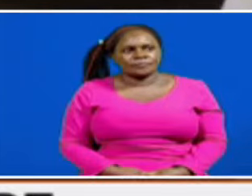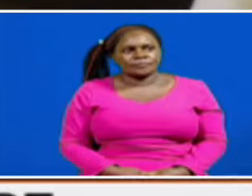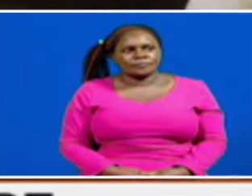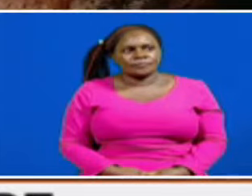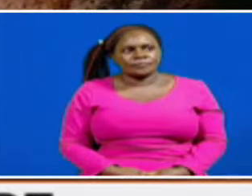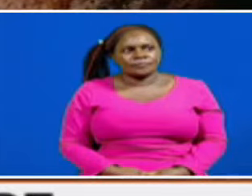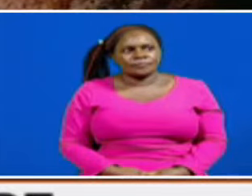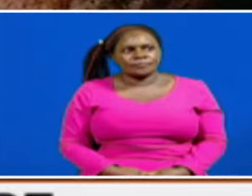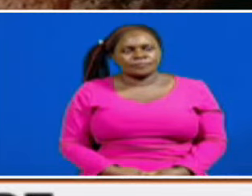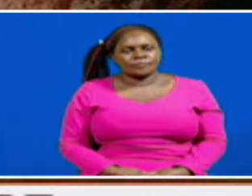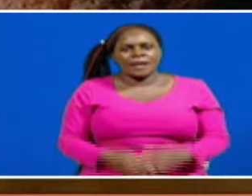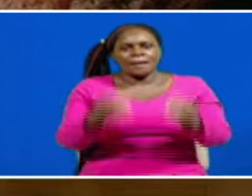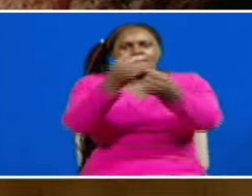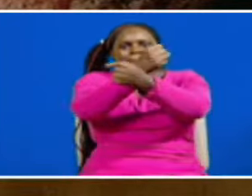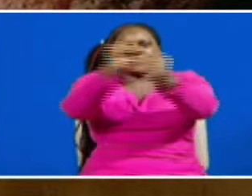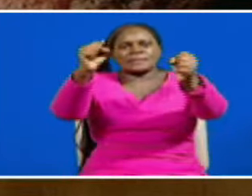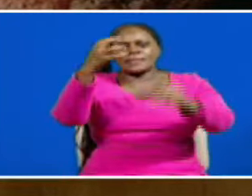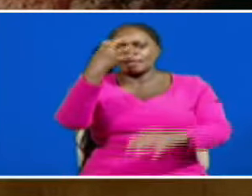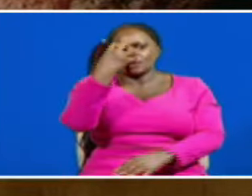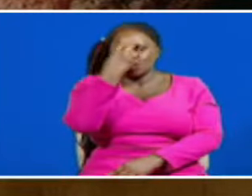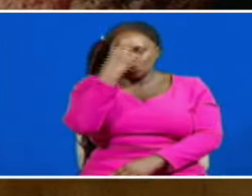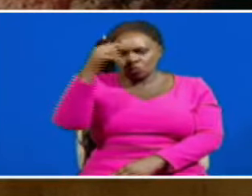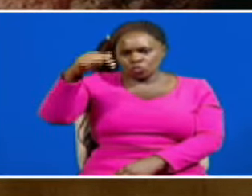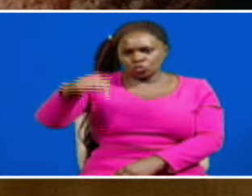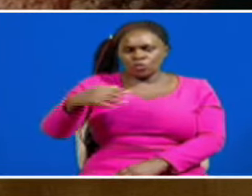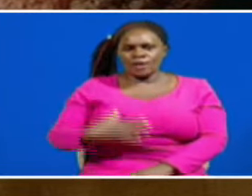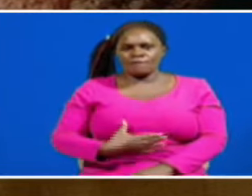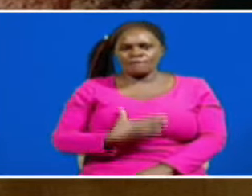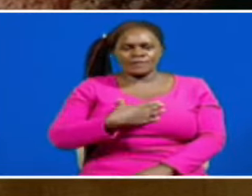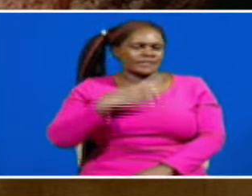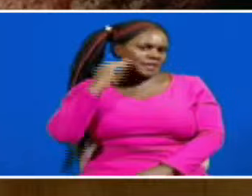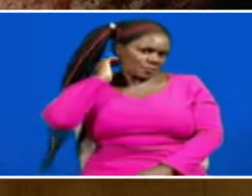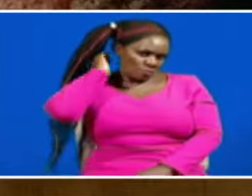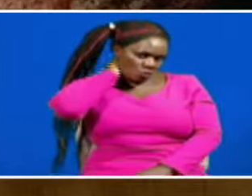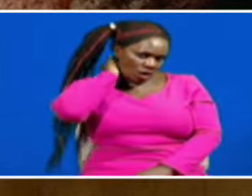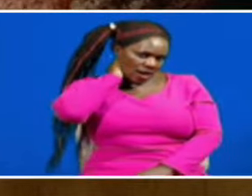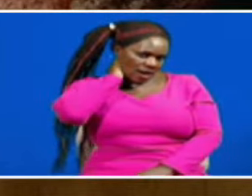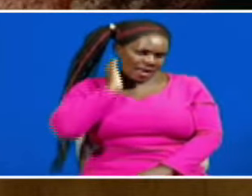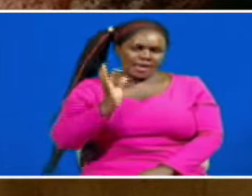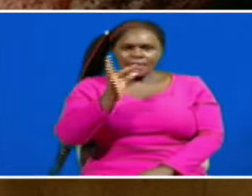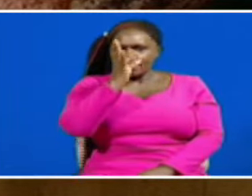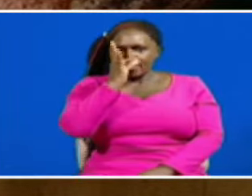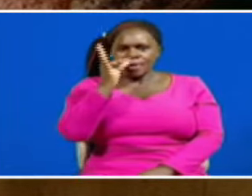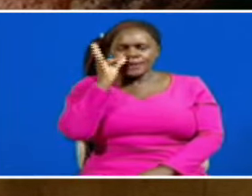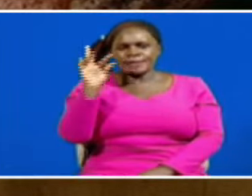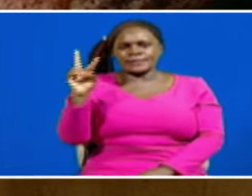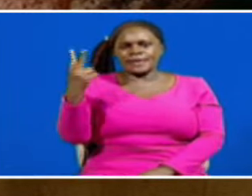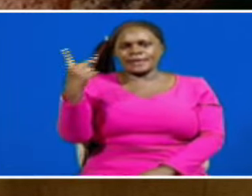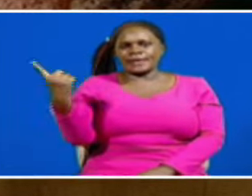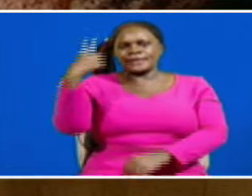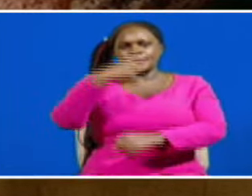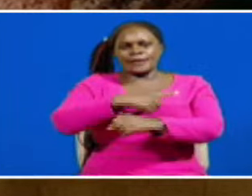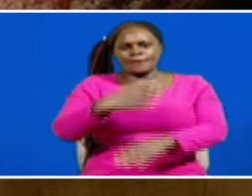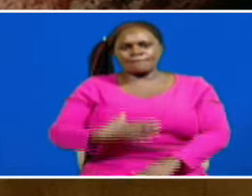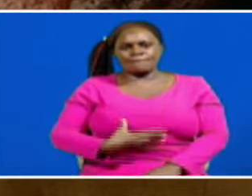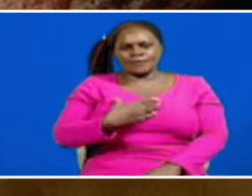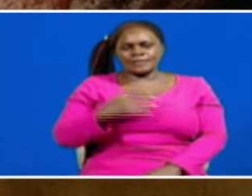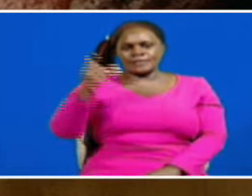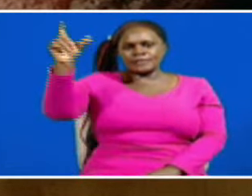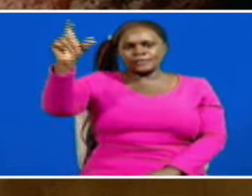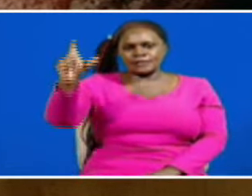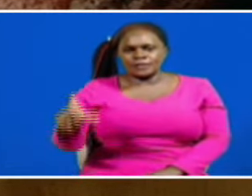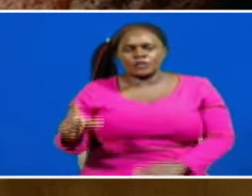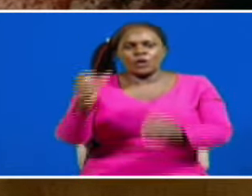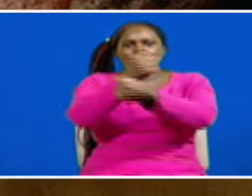County. President William Ruto today visited Muranga and Nyeri counties for his second day tour of the region.